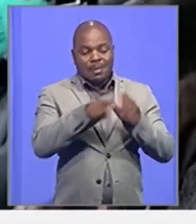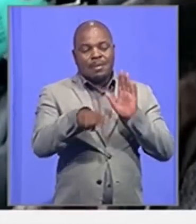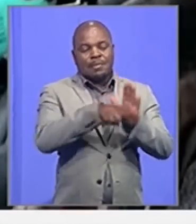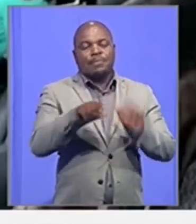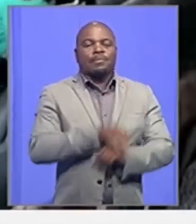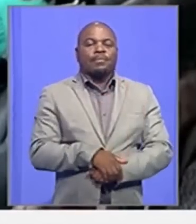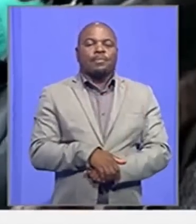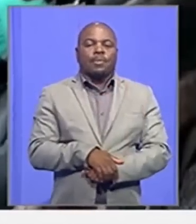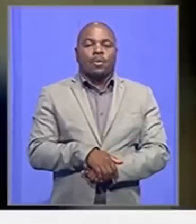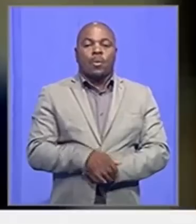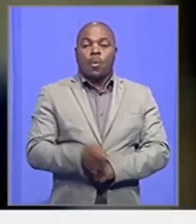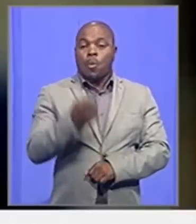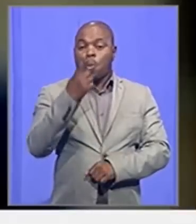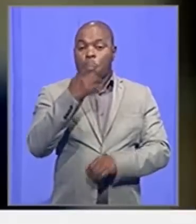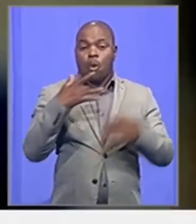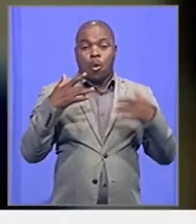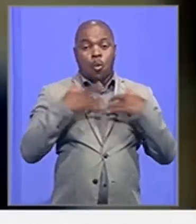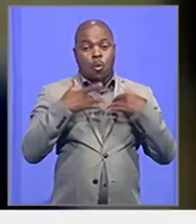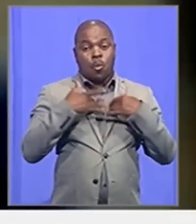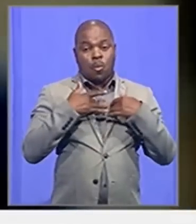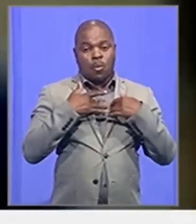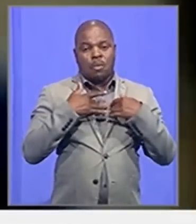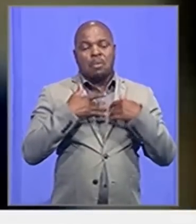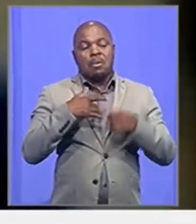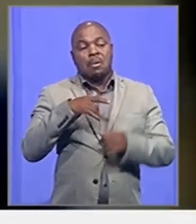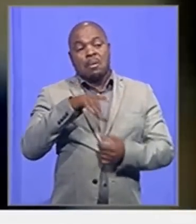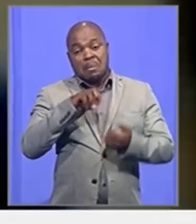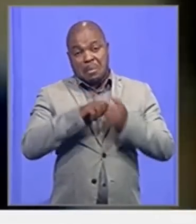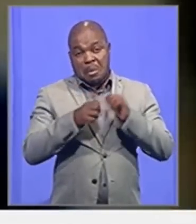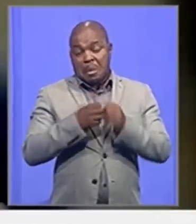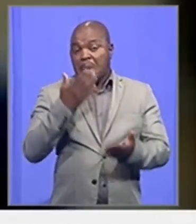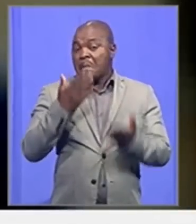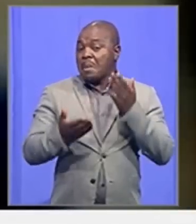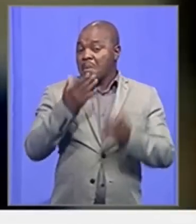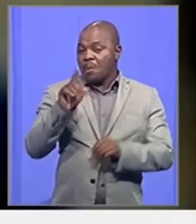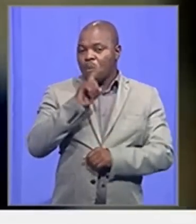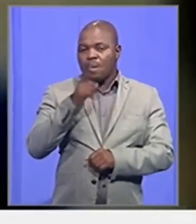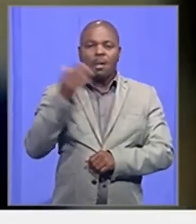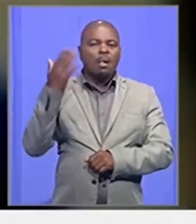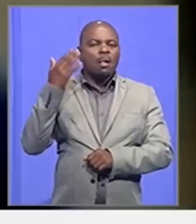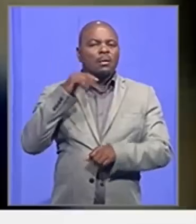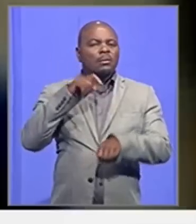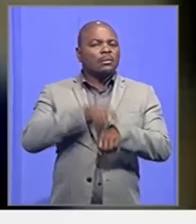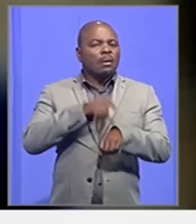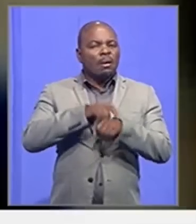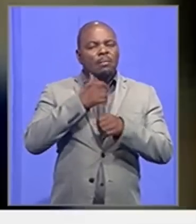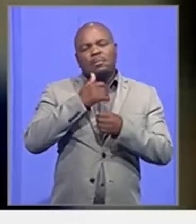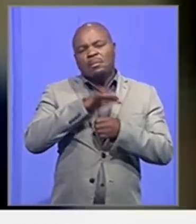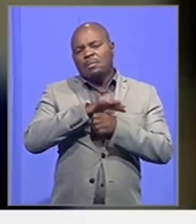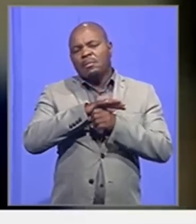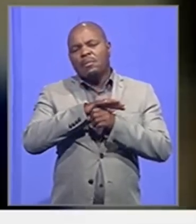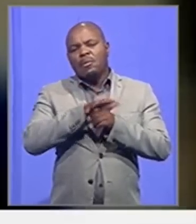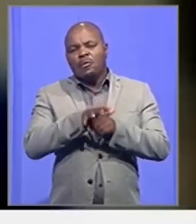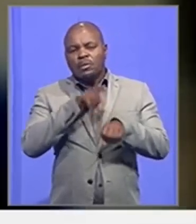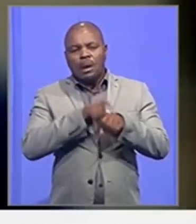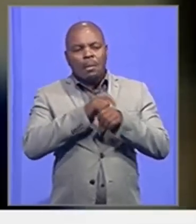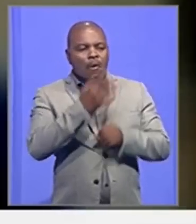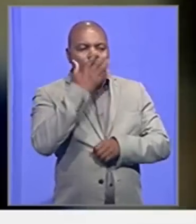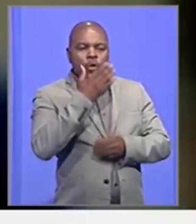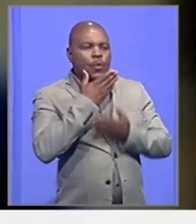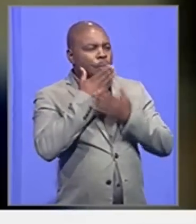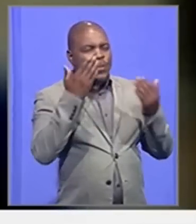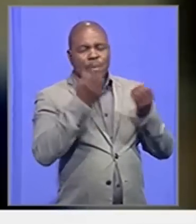of the concerns is that one of the contributing factors could be that over the COVID time, there wasn't a lot of flu circulating. And so